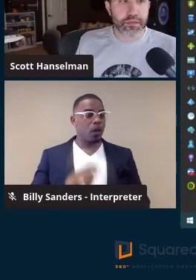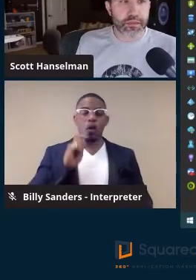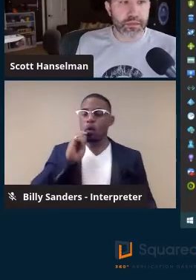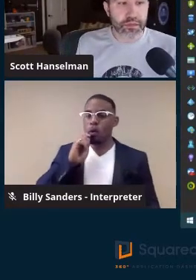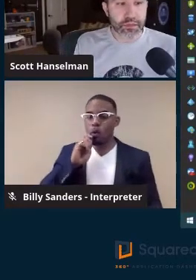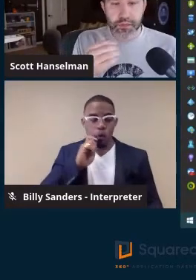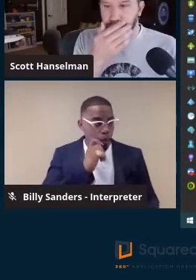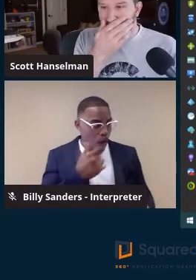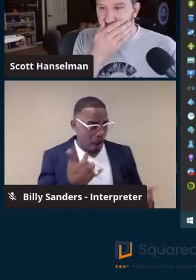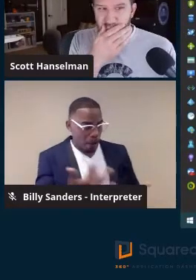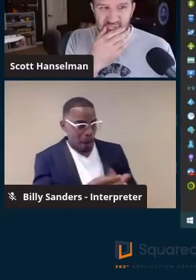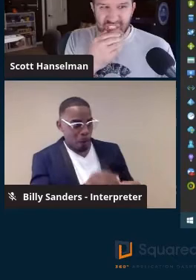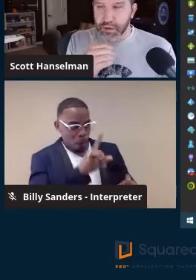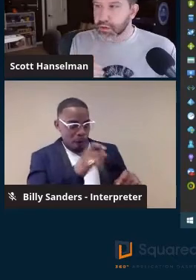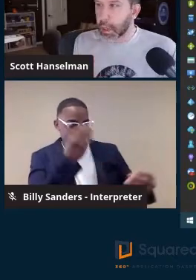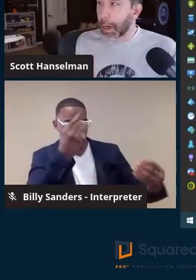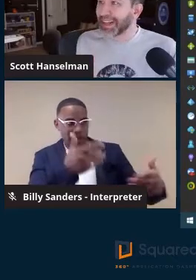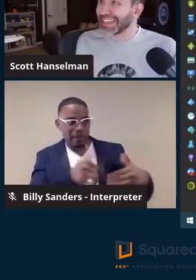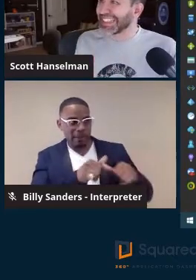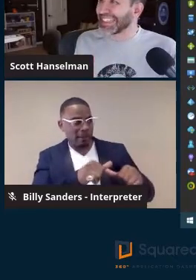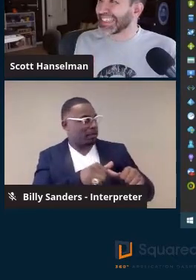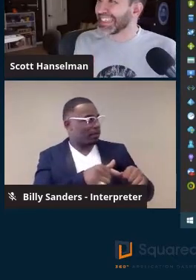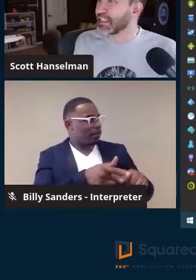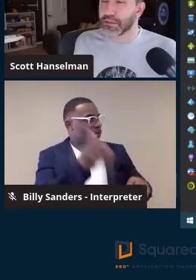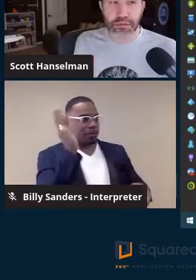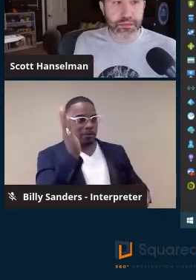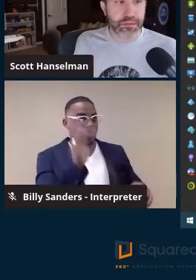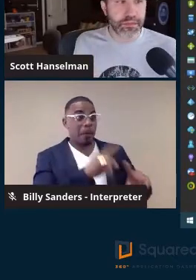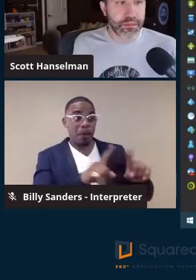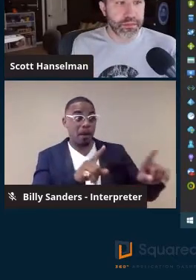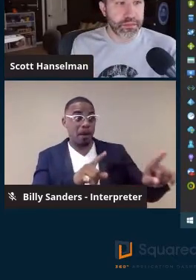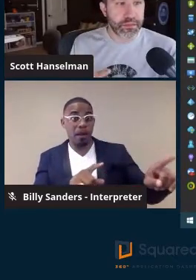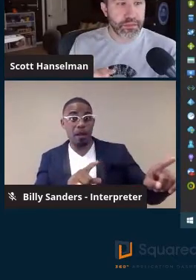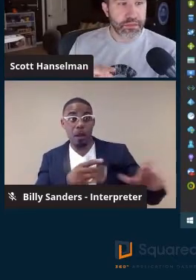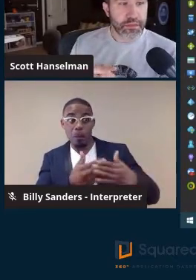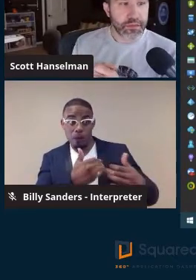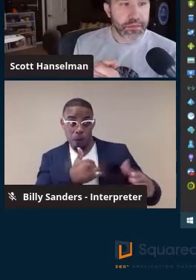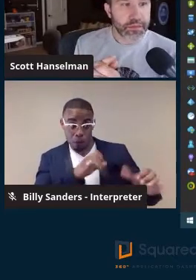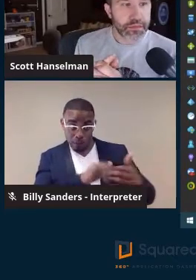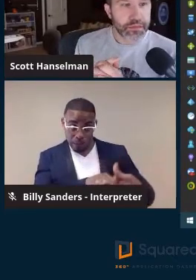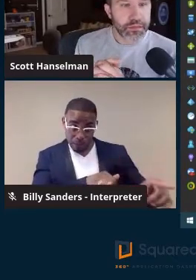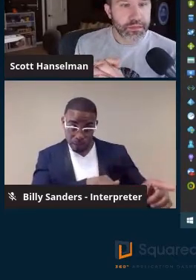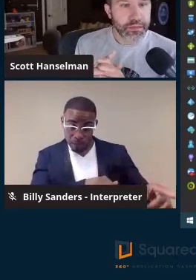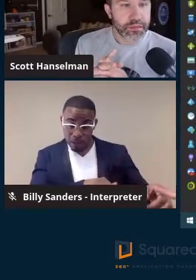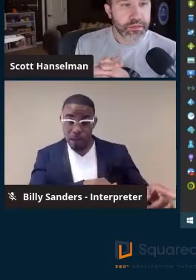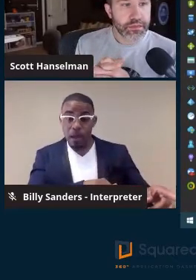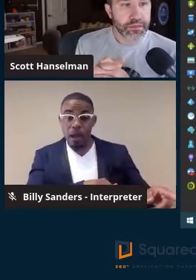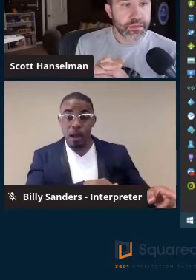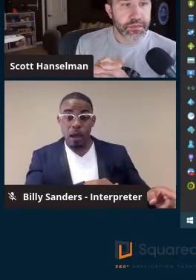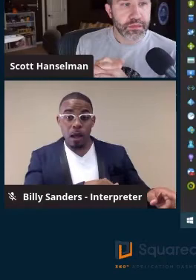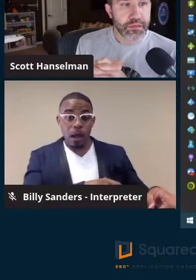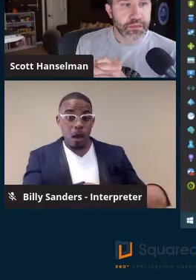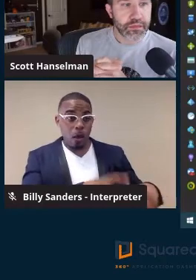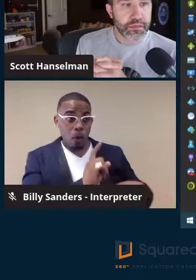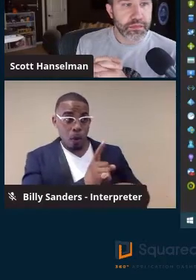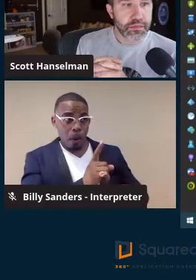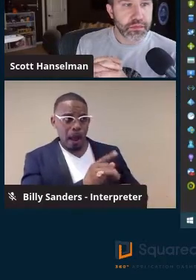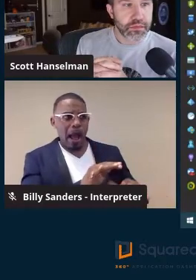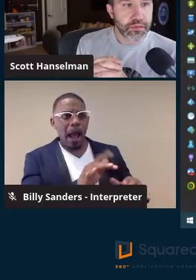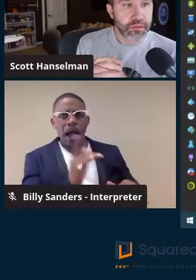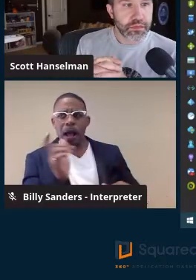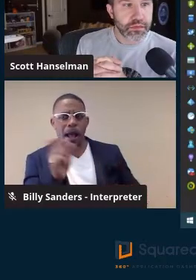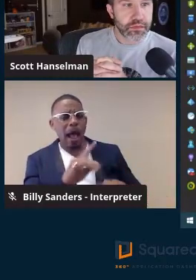more questions and let you continue with your story. But before I do that, Mohammed asked, how did you